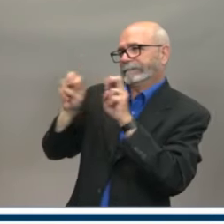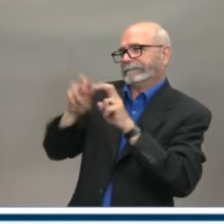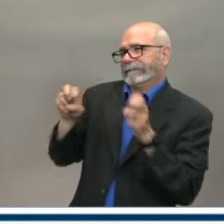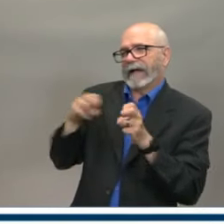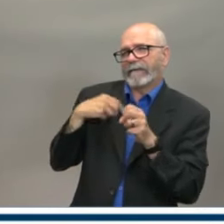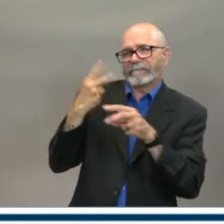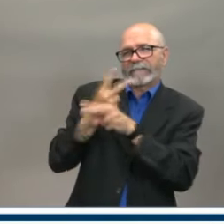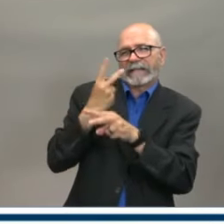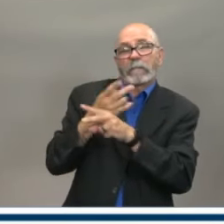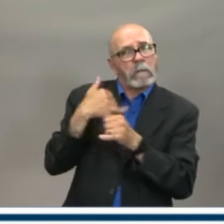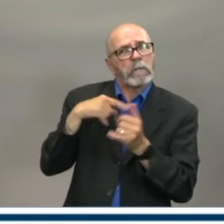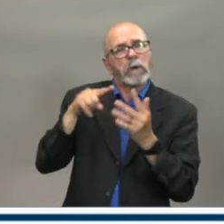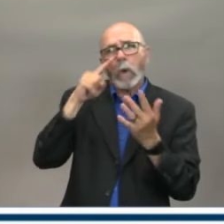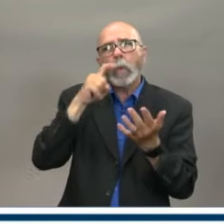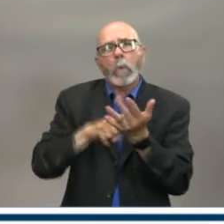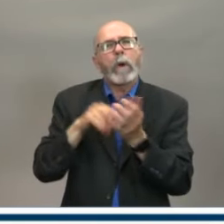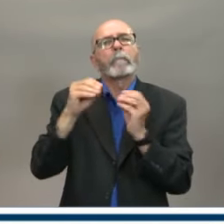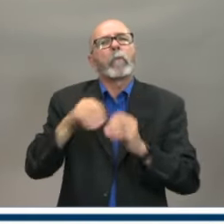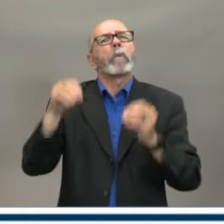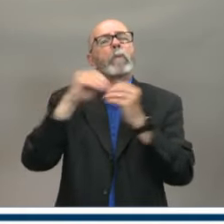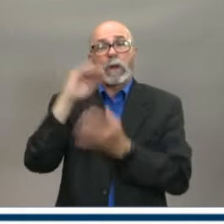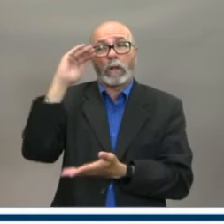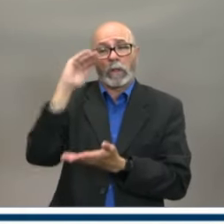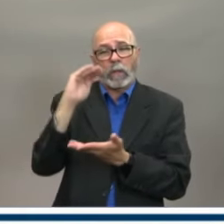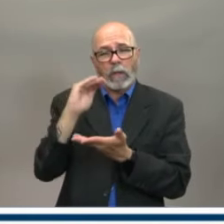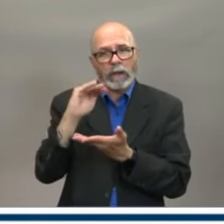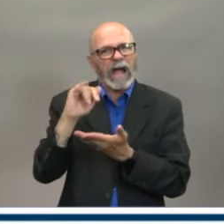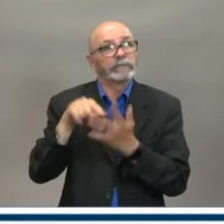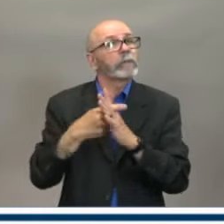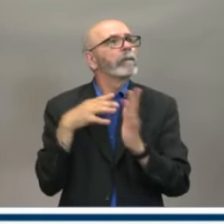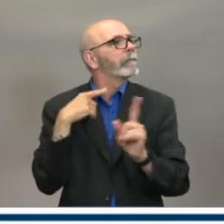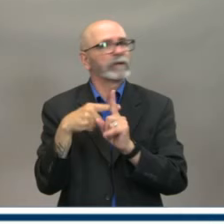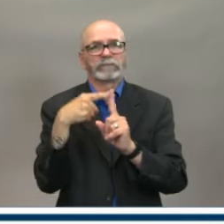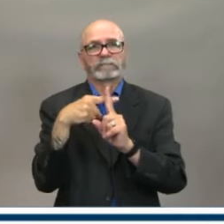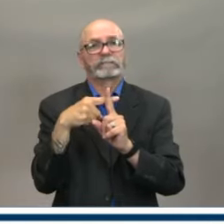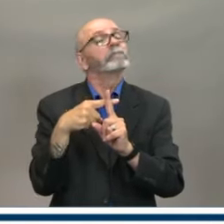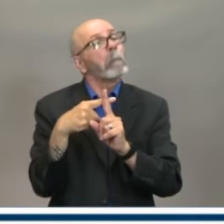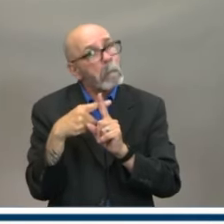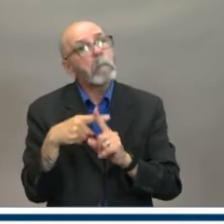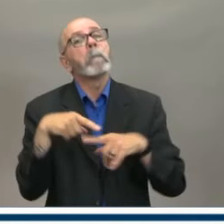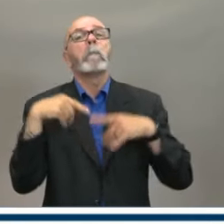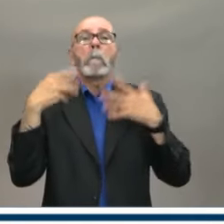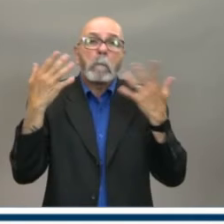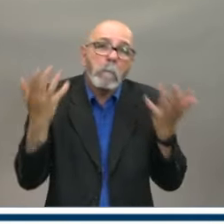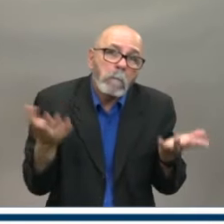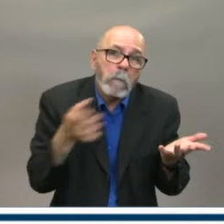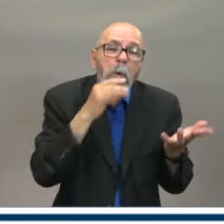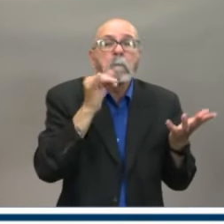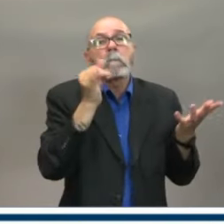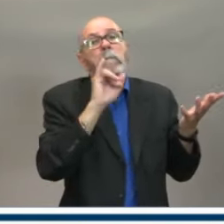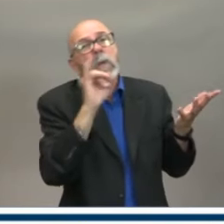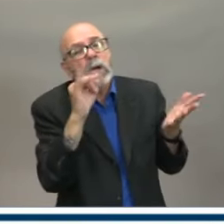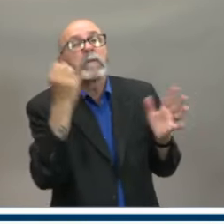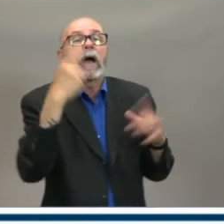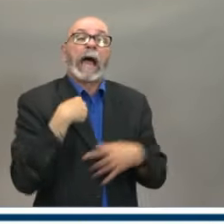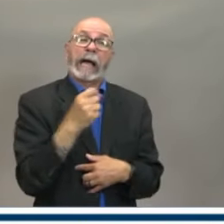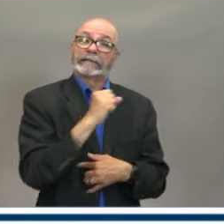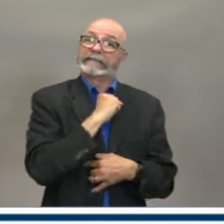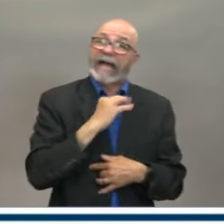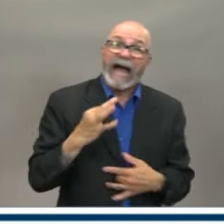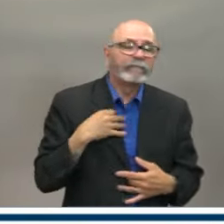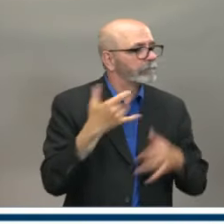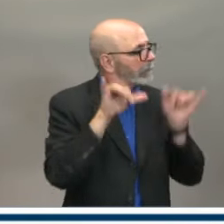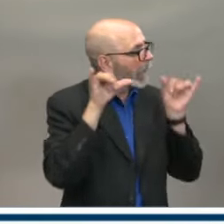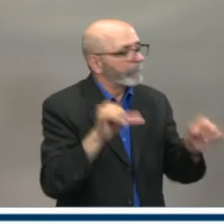reduction in the number of positive residents in the last few days is encouraging. We continue to also test staff, and we have had some